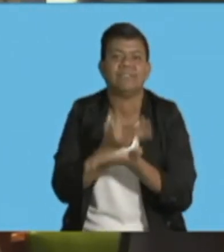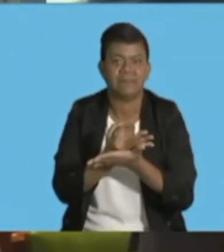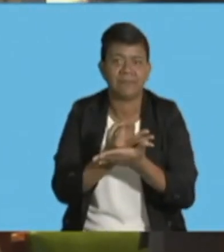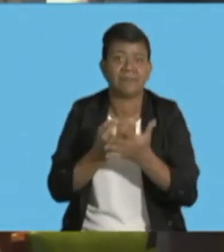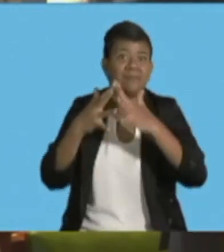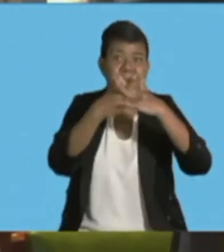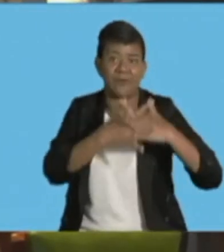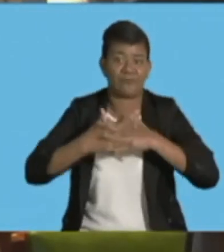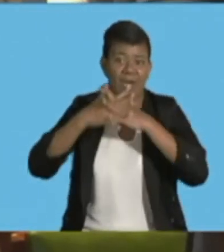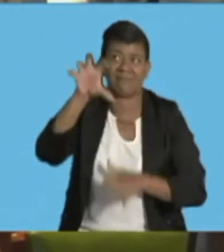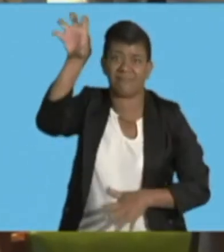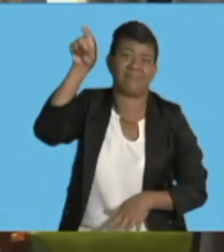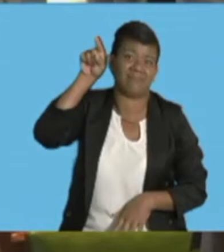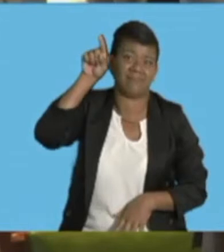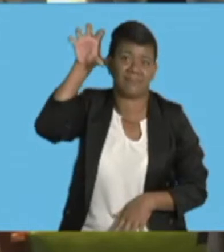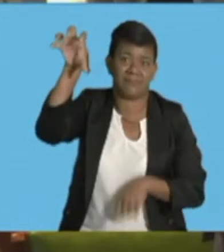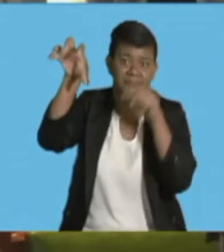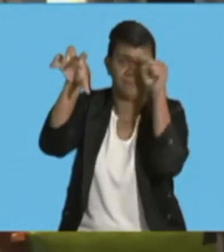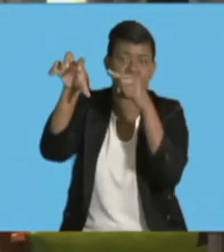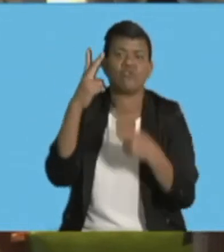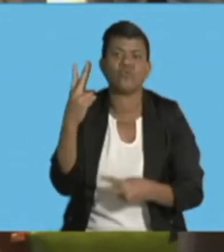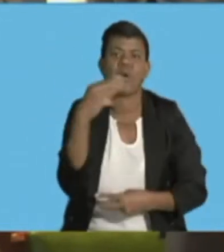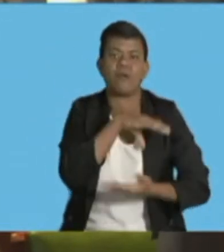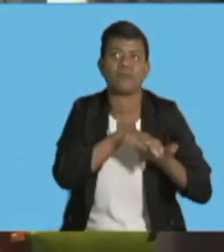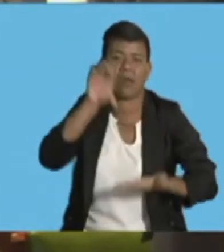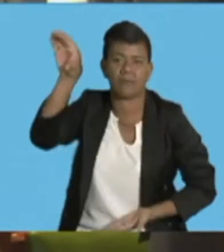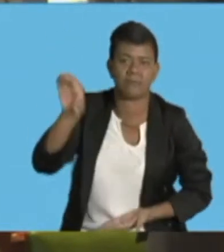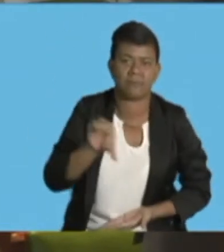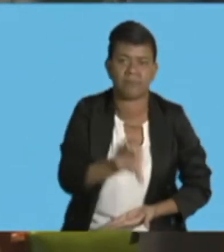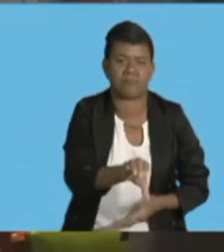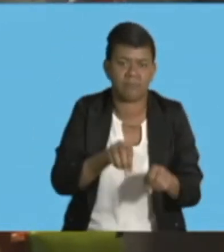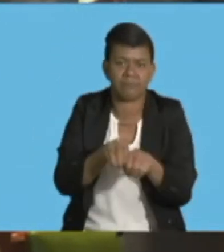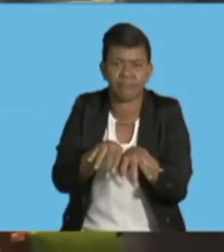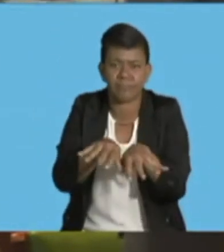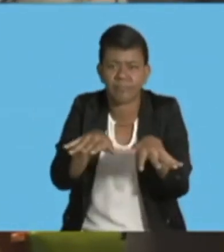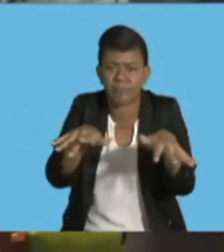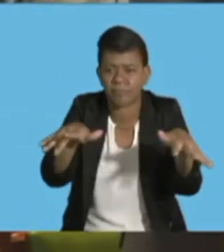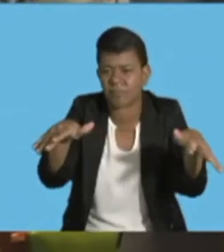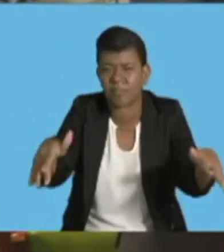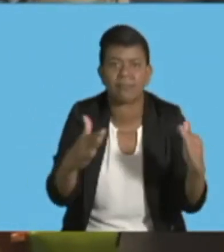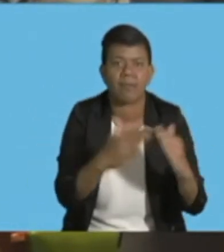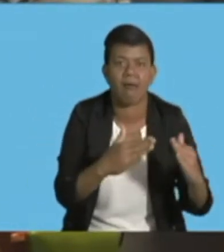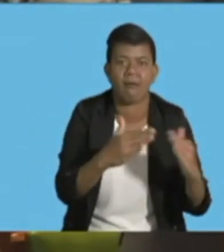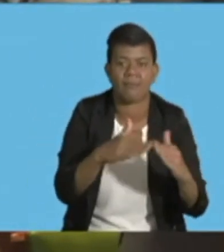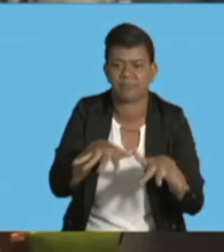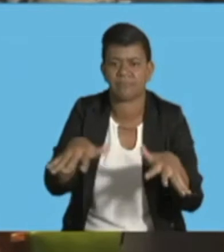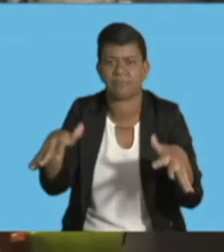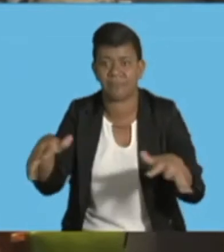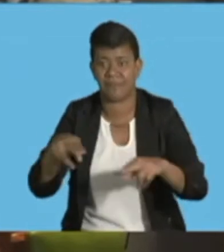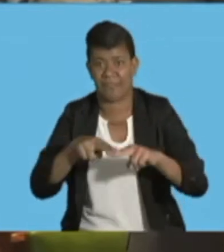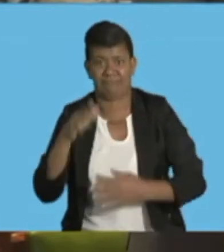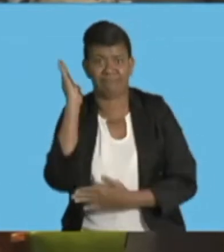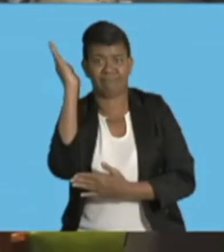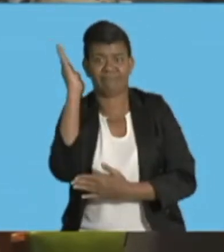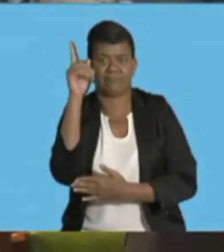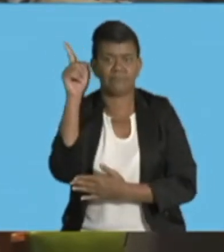concessional resources for the significant urban water supply project, was mentioned as an example by Fiji during the discussions. Of course, as